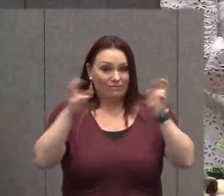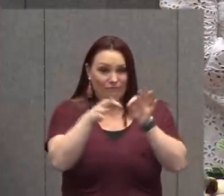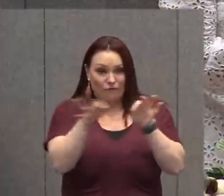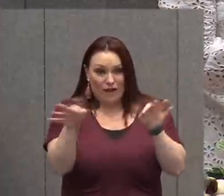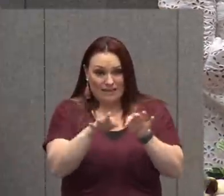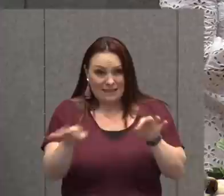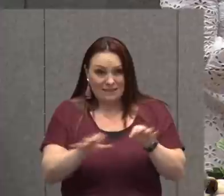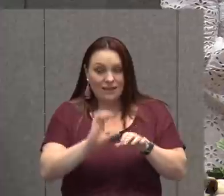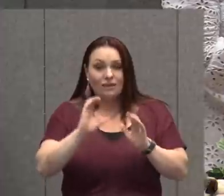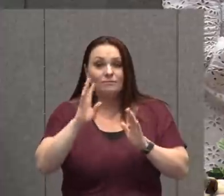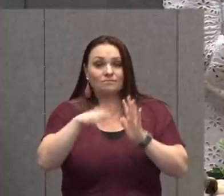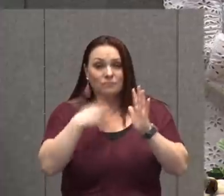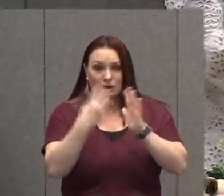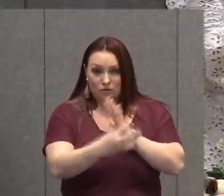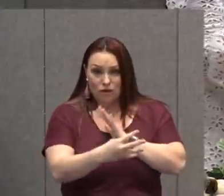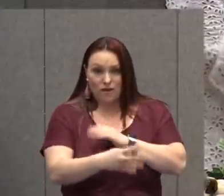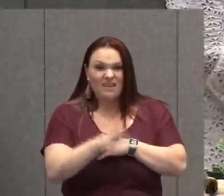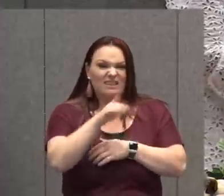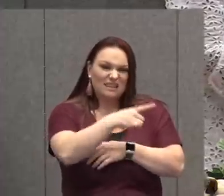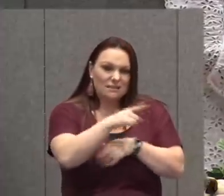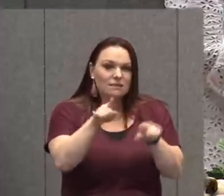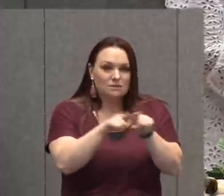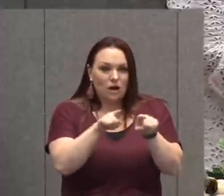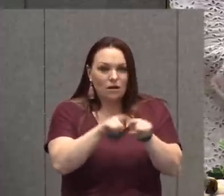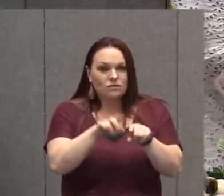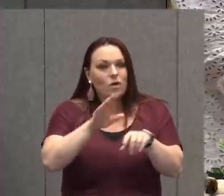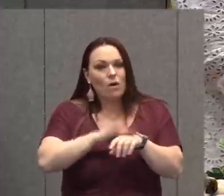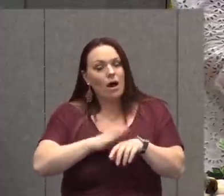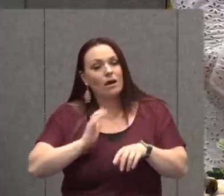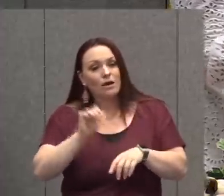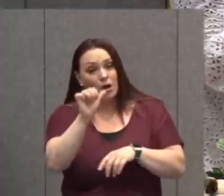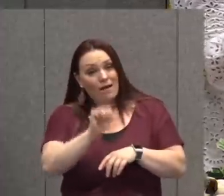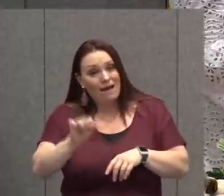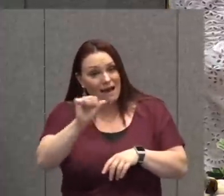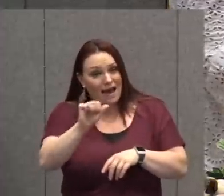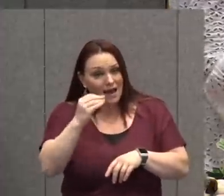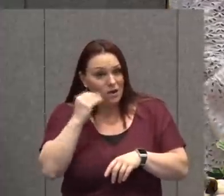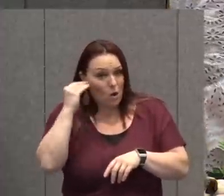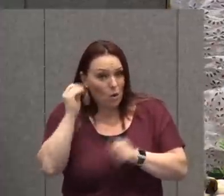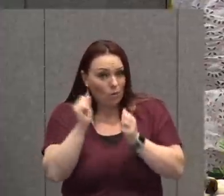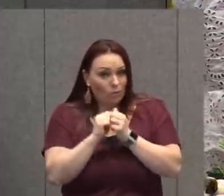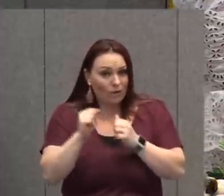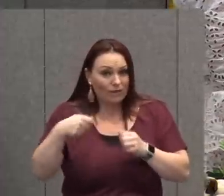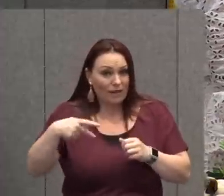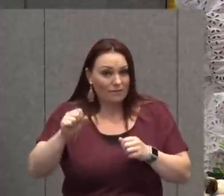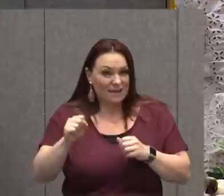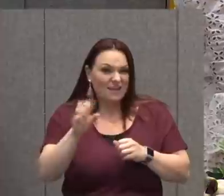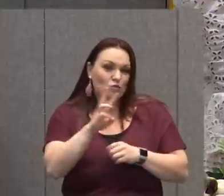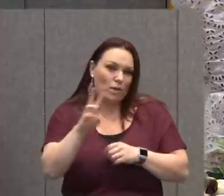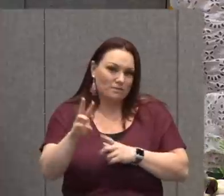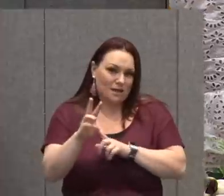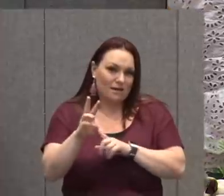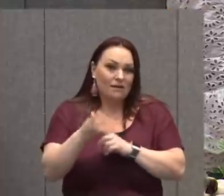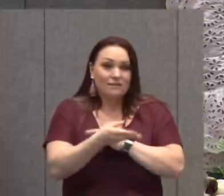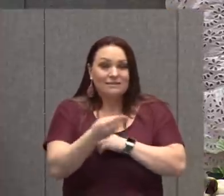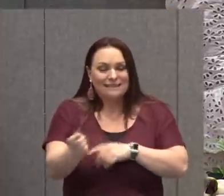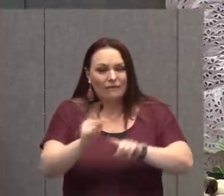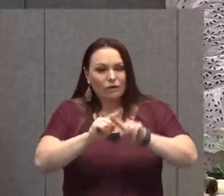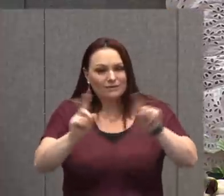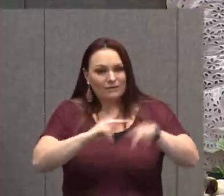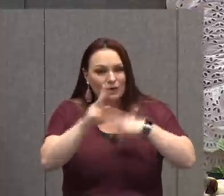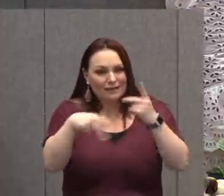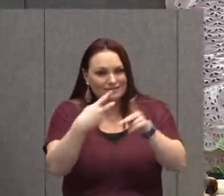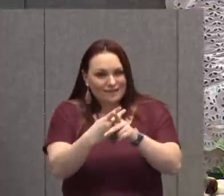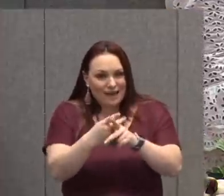Home with APS webpage. So you can pull this down to help you in your writing. So there's several different types